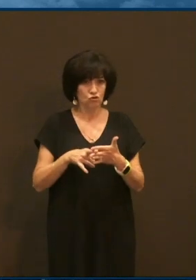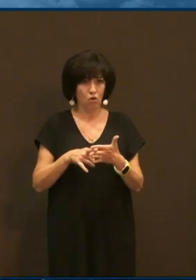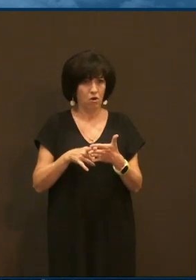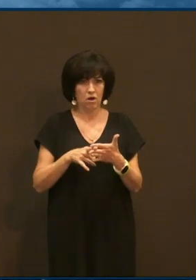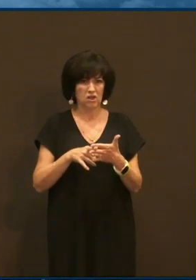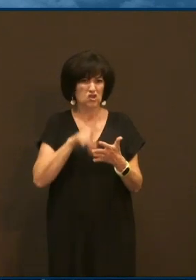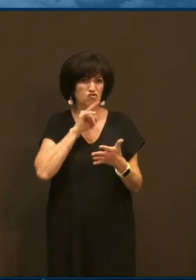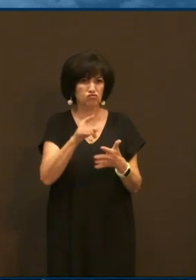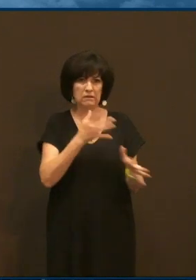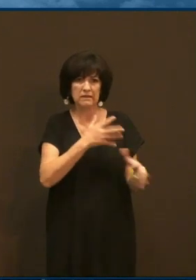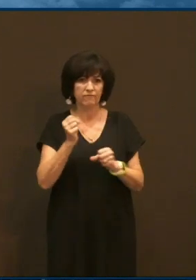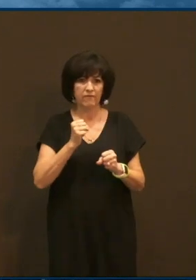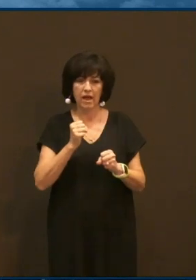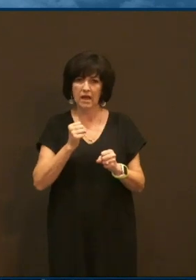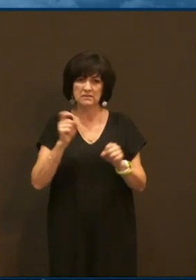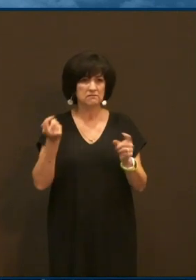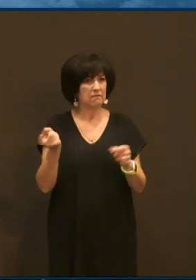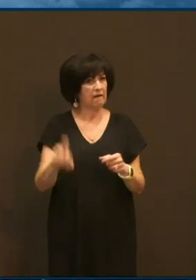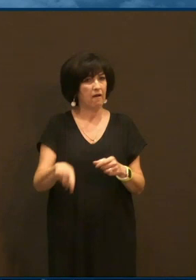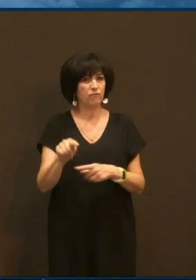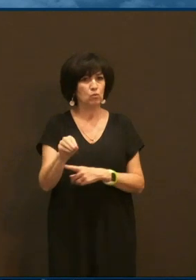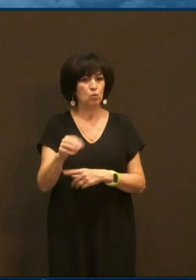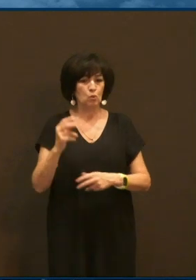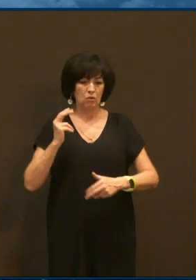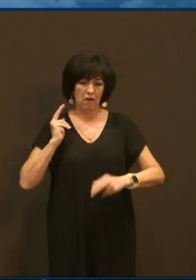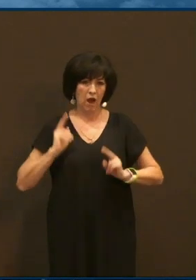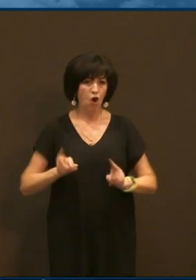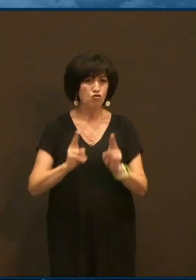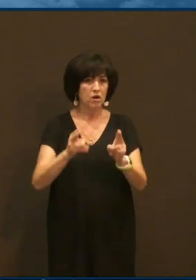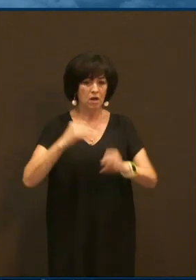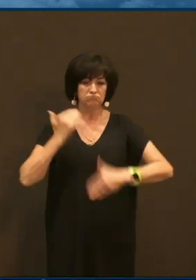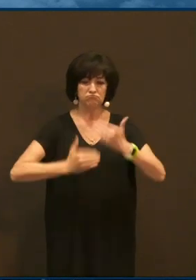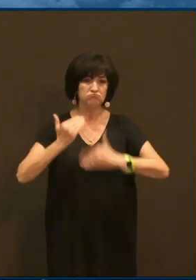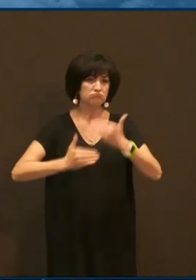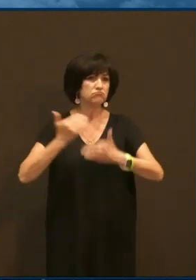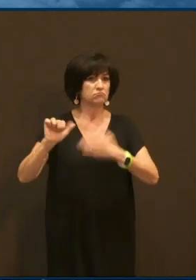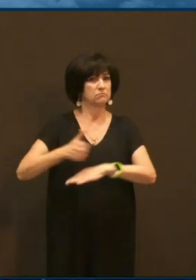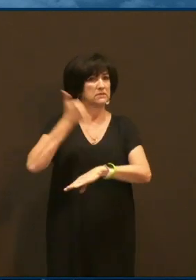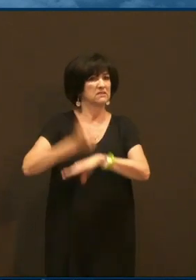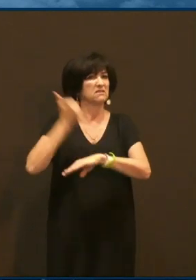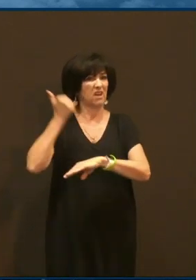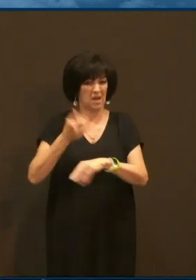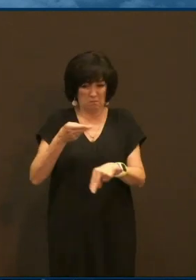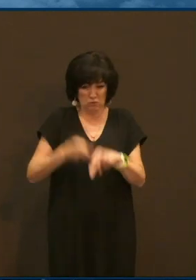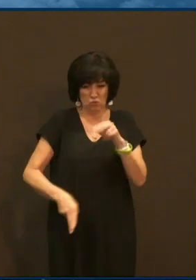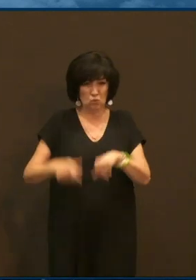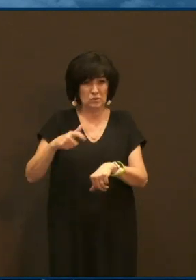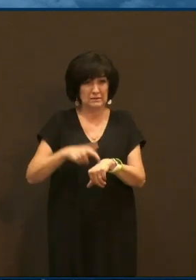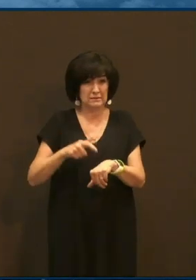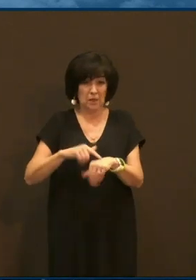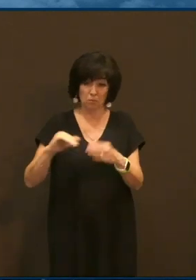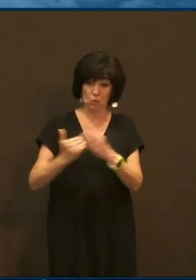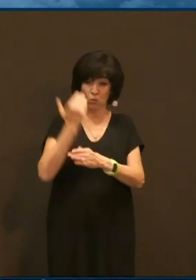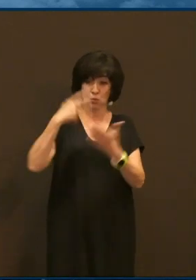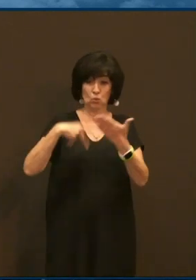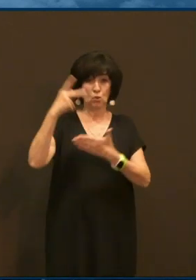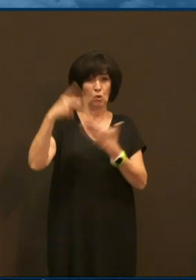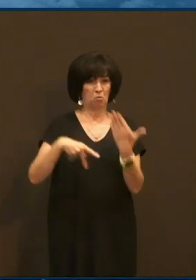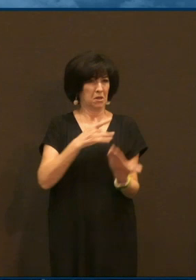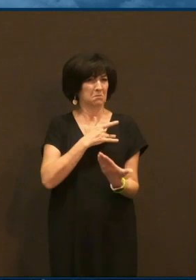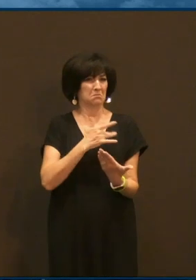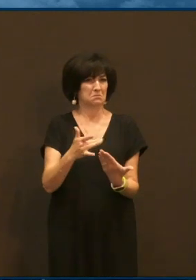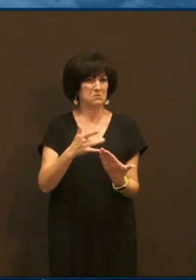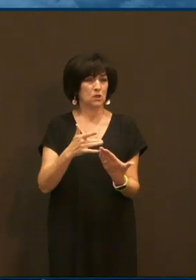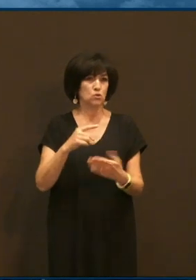an implementation that has gone well so far on a very short period of time. Lots of good work went into